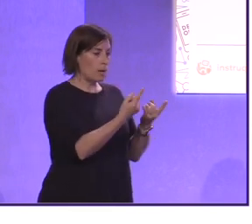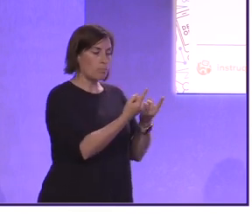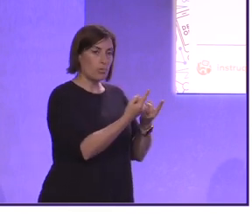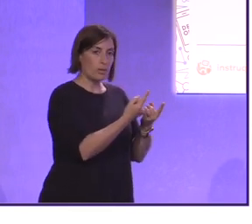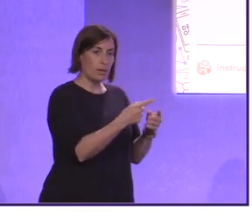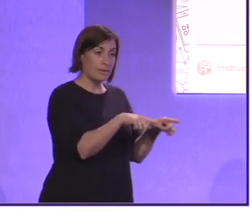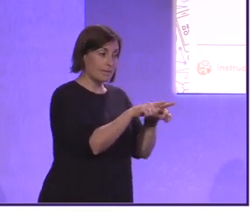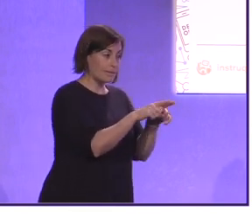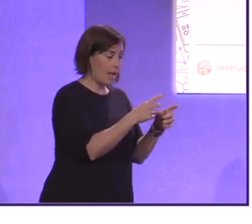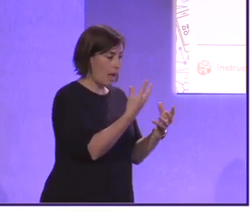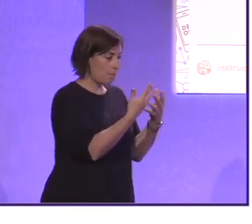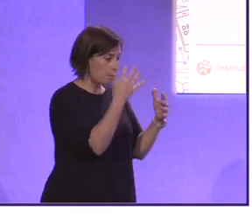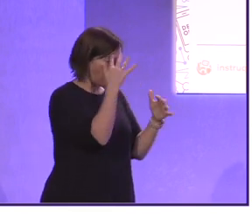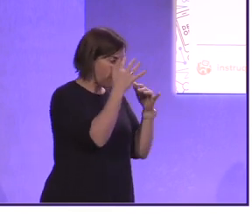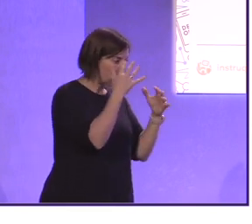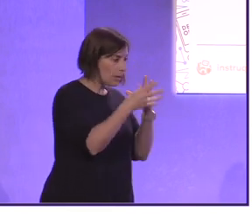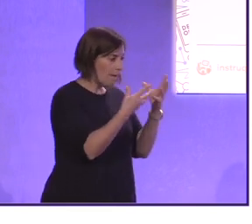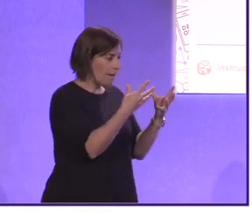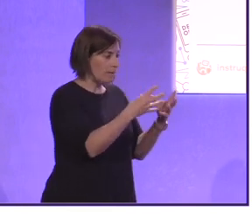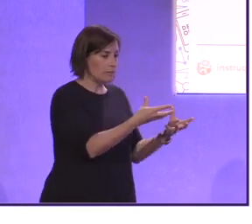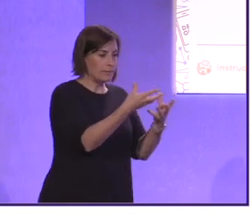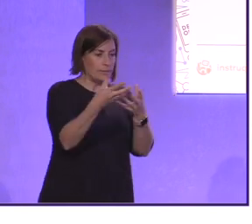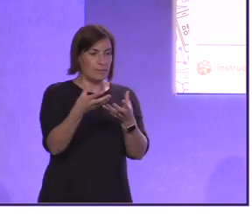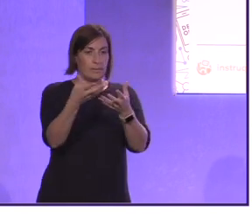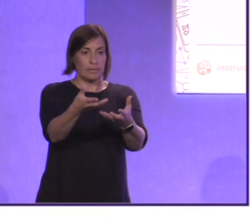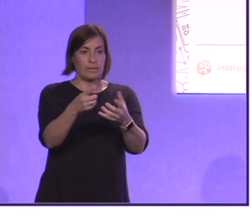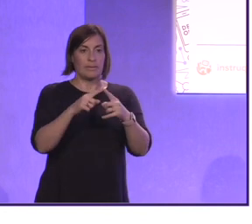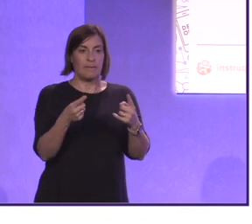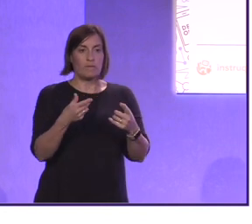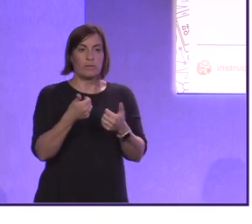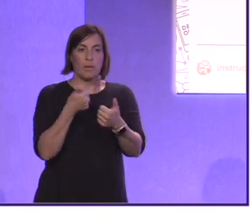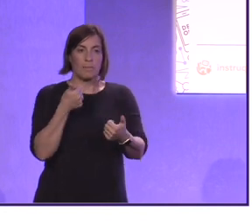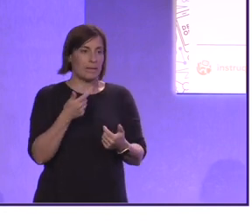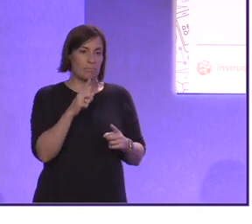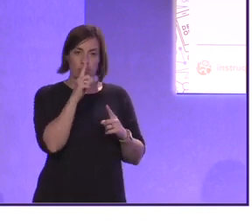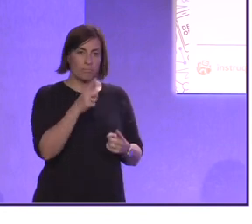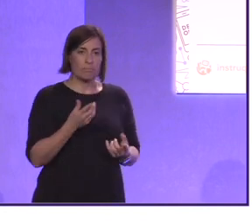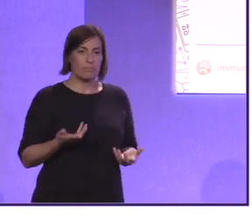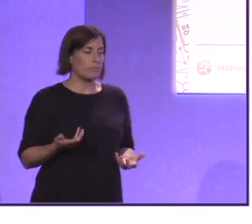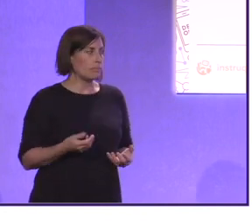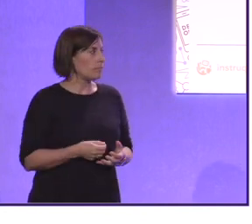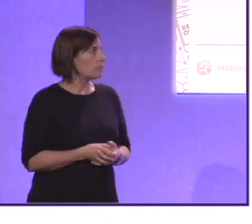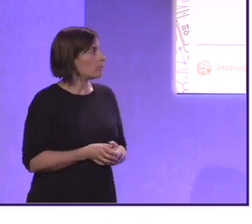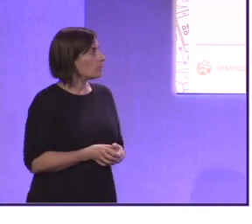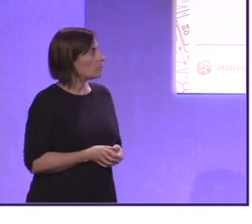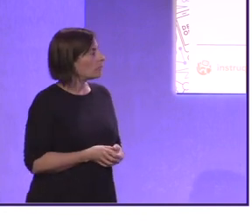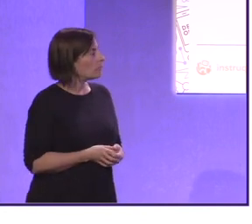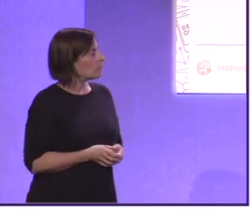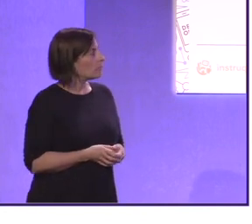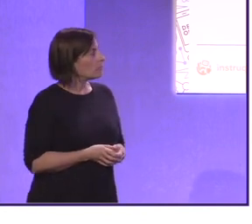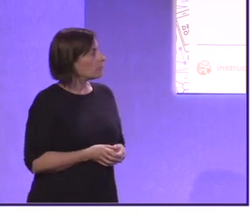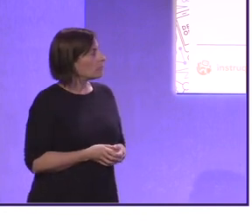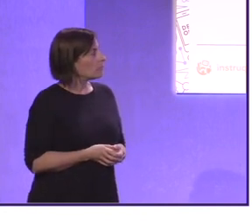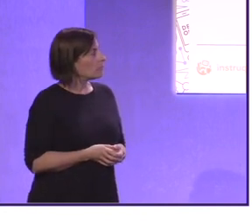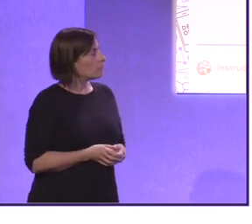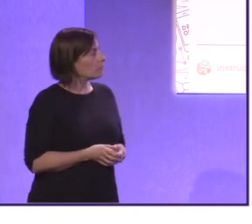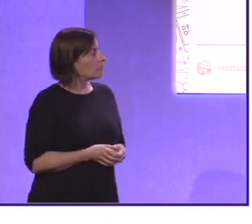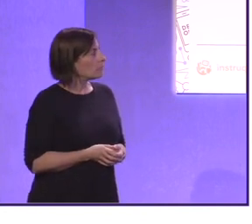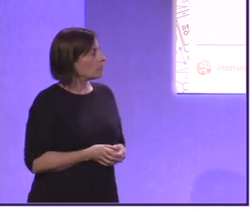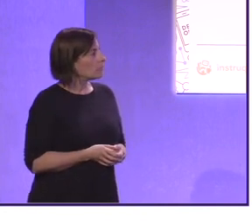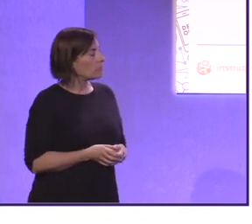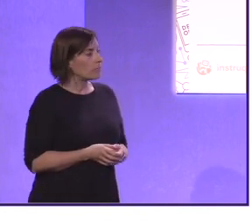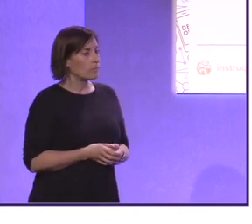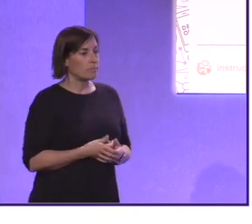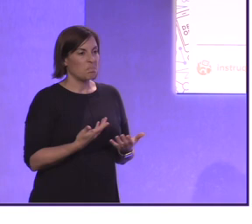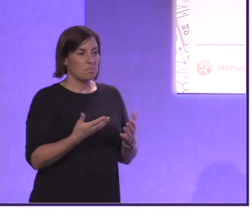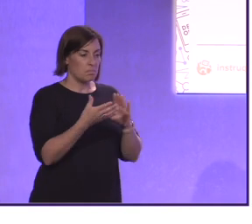one company to the other in the same kind of ways. Mm-hmm. And in the say, normal product space, consumer-facing products, for